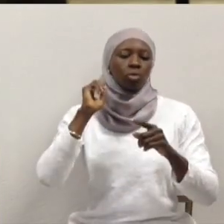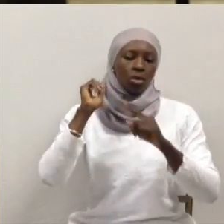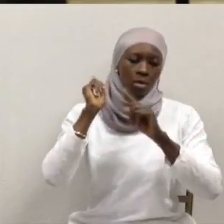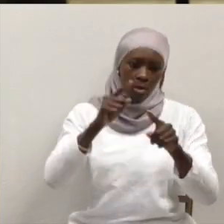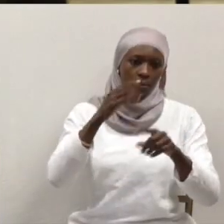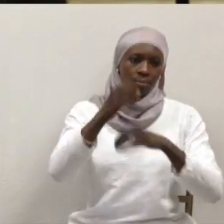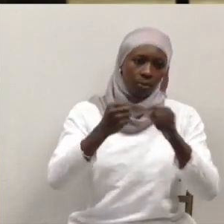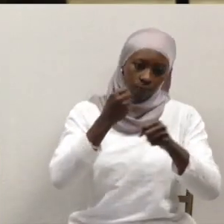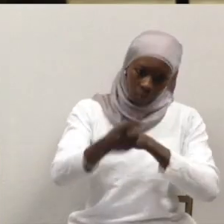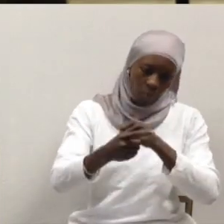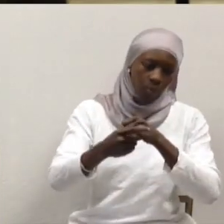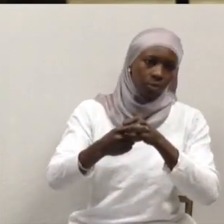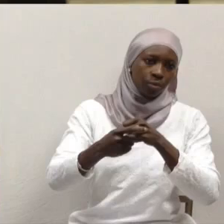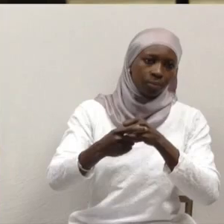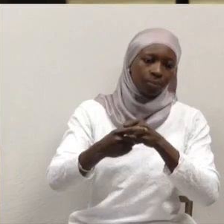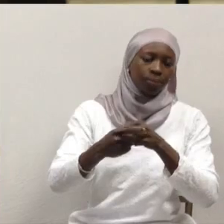Mecca peacefully.